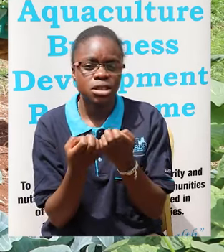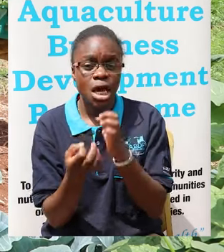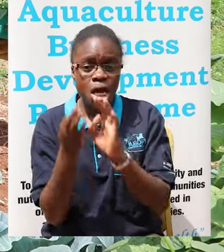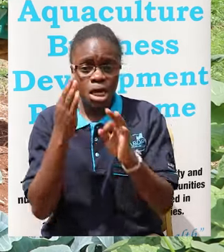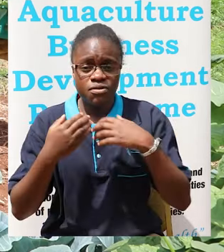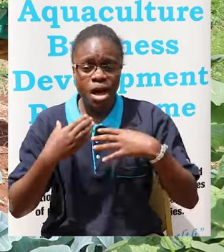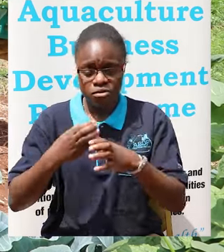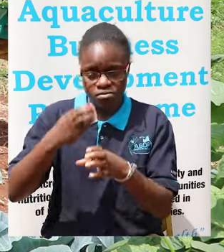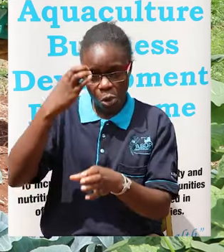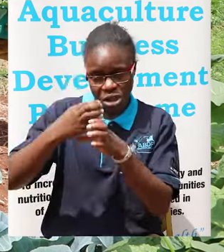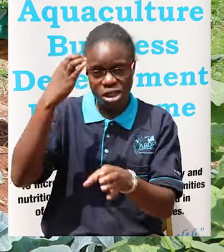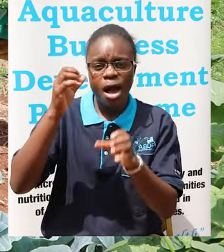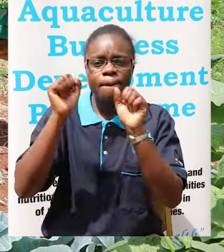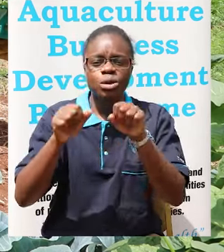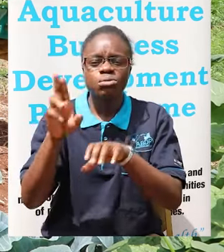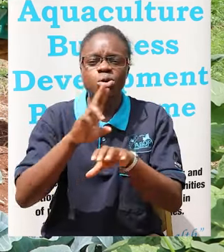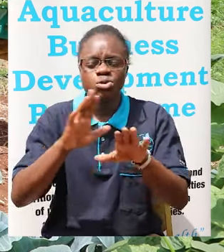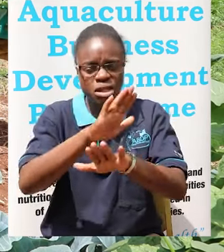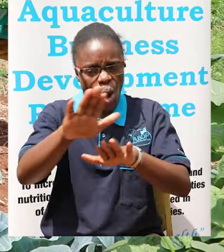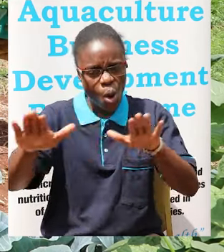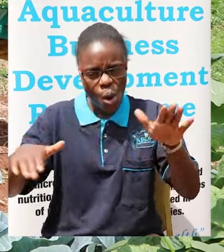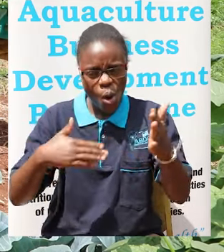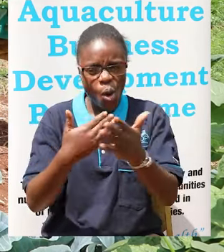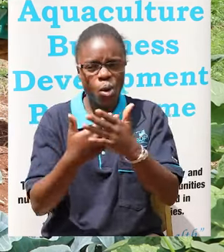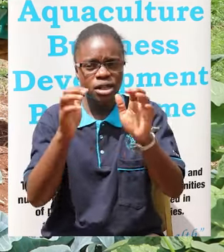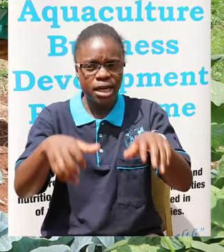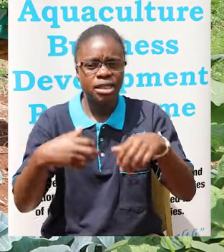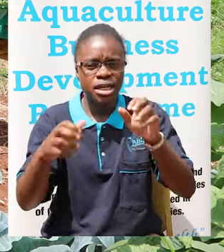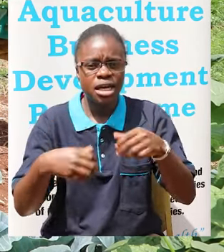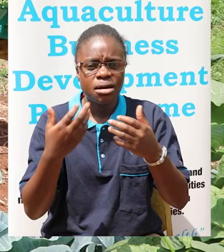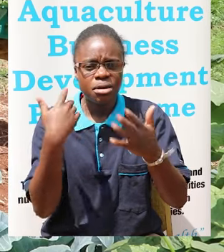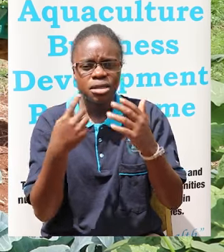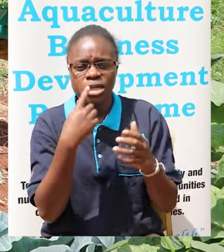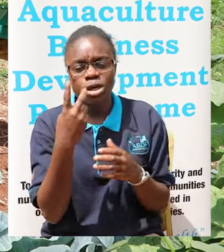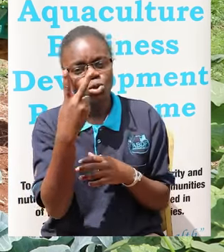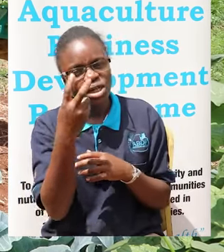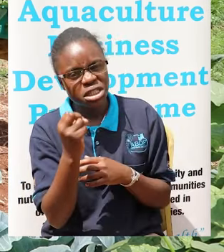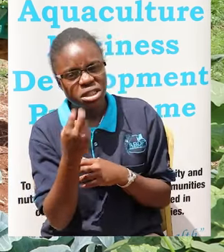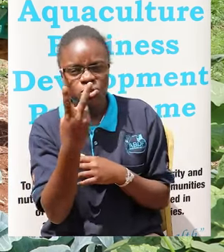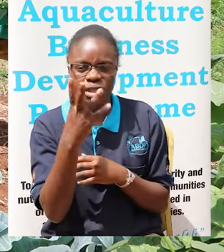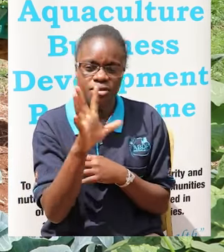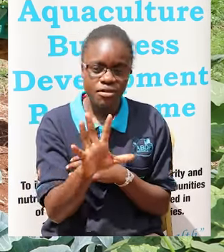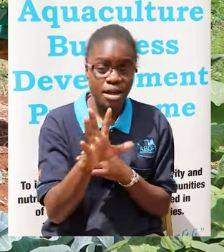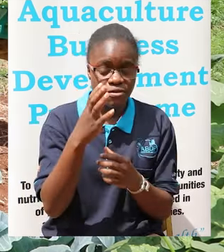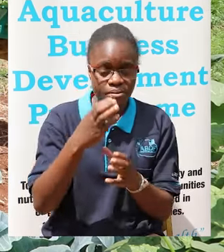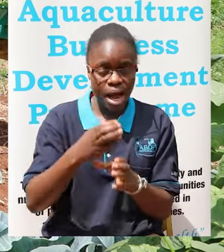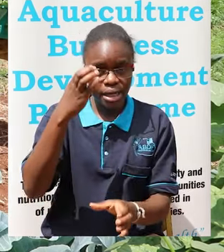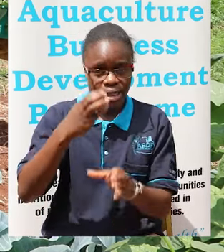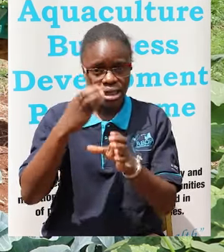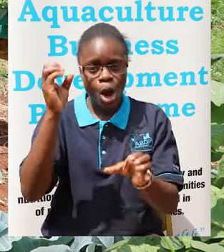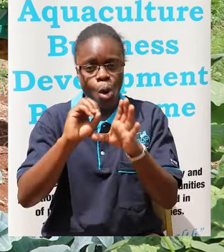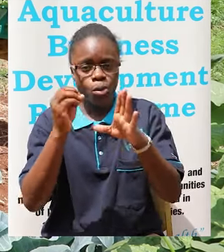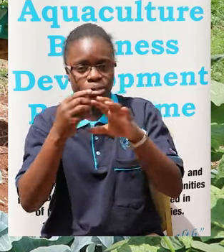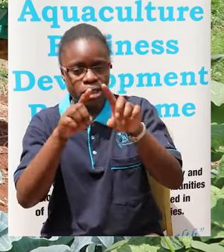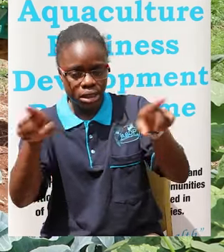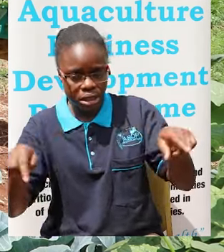containers, it can accommodate, the whole garden can accommodate between 20 to 25 buckets